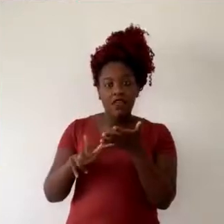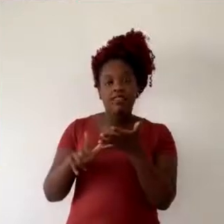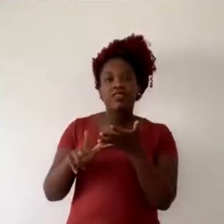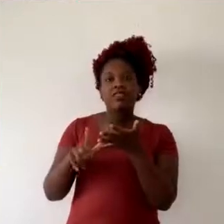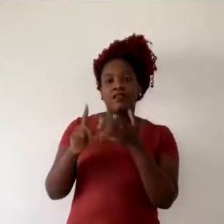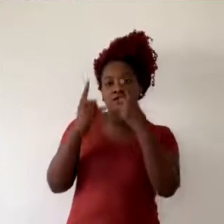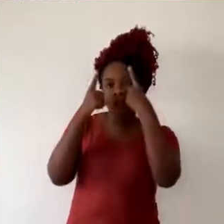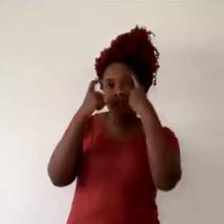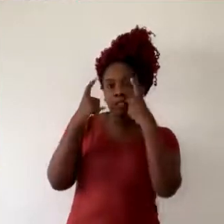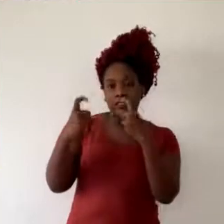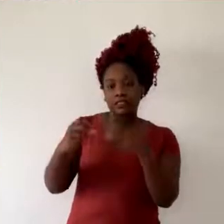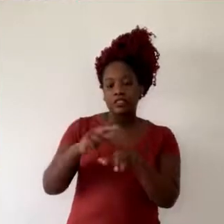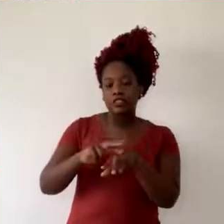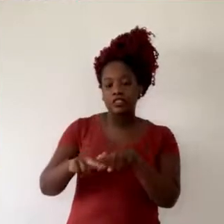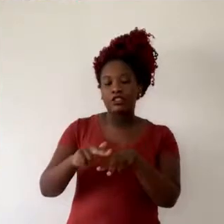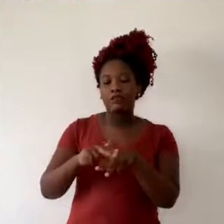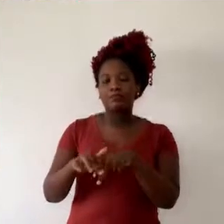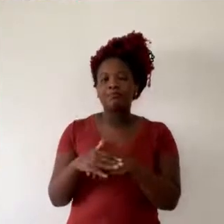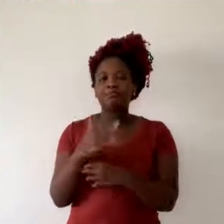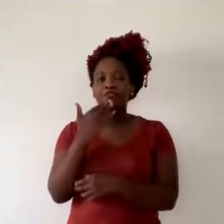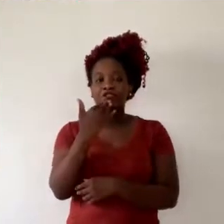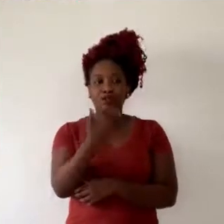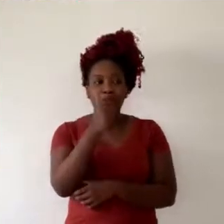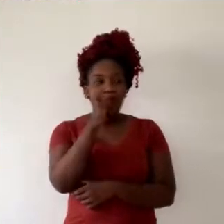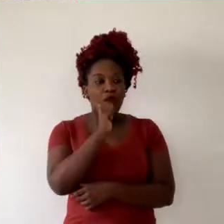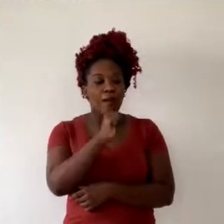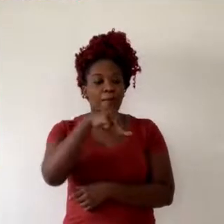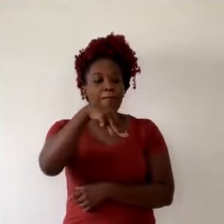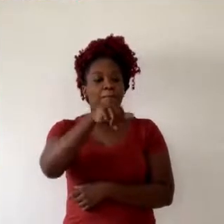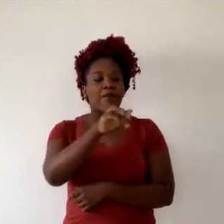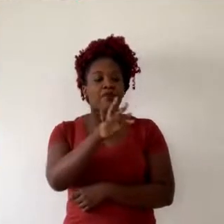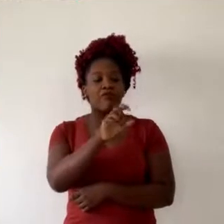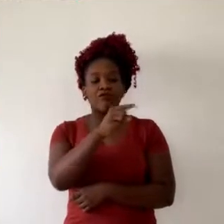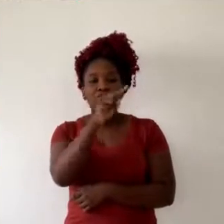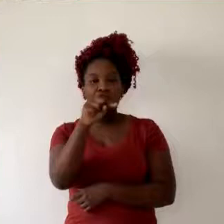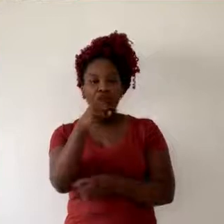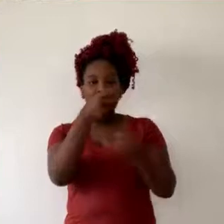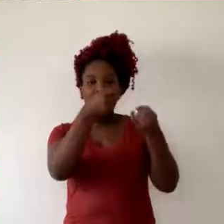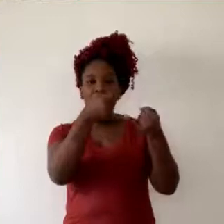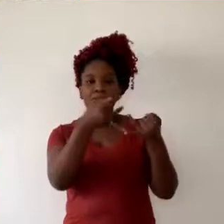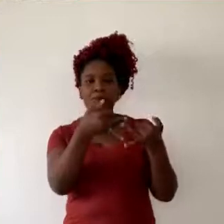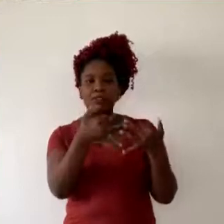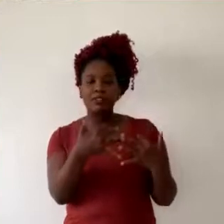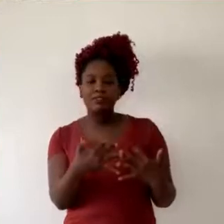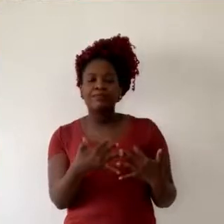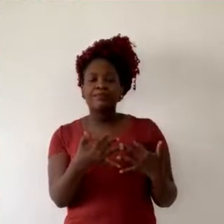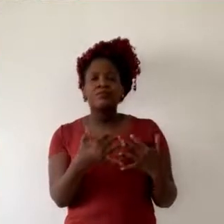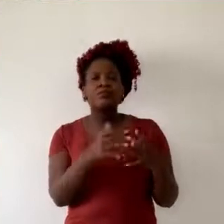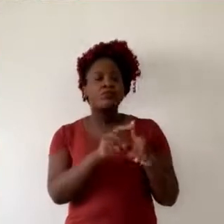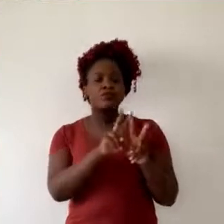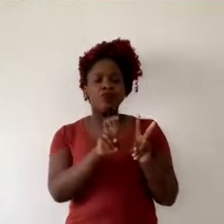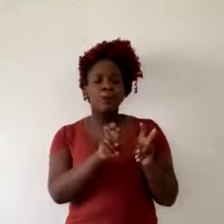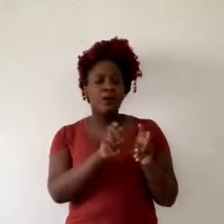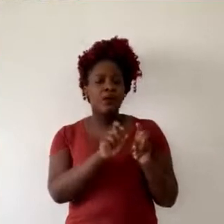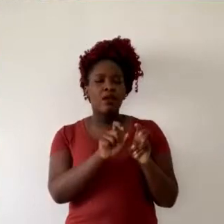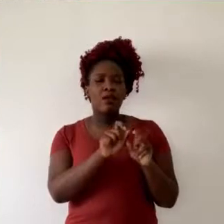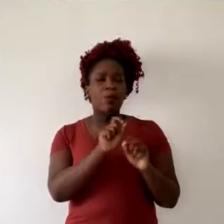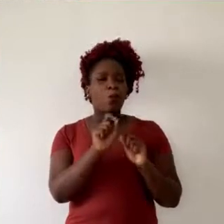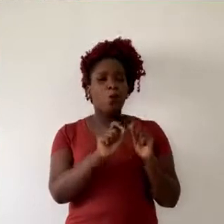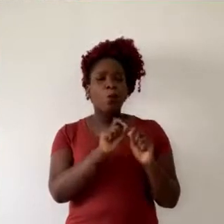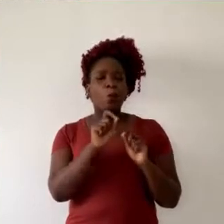gender violence. And I'm going to ask you, Mafoane, to start talking a bit about what are